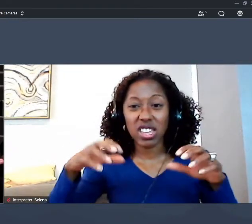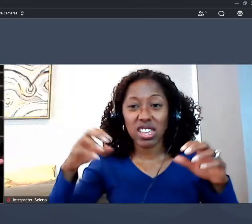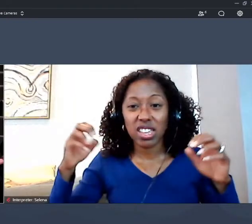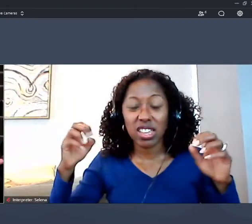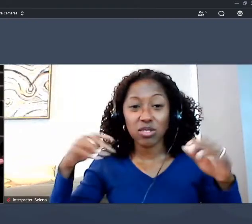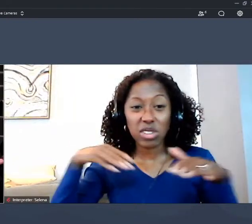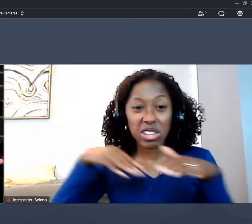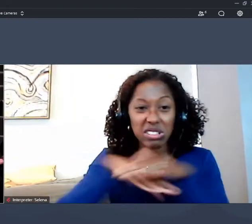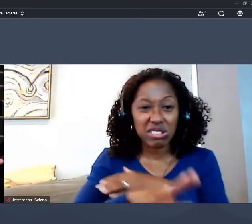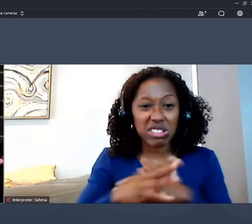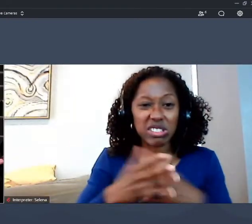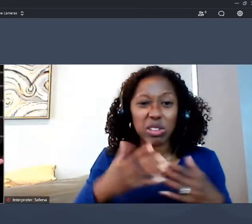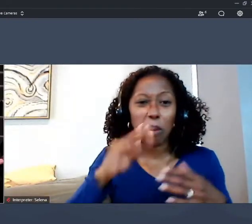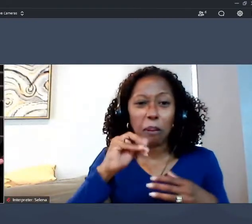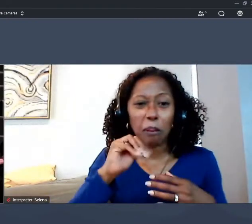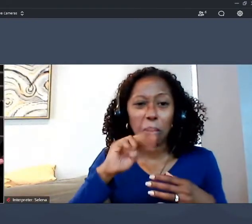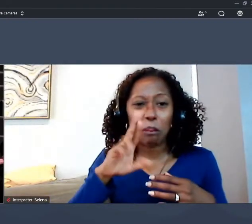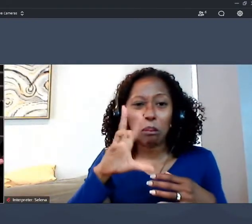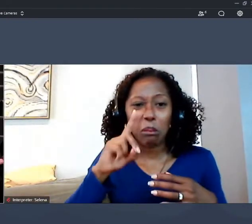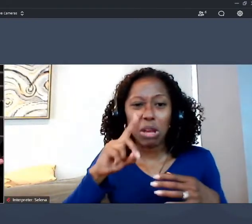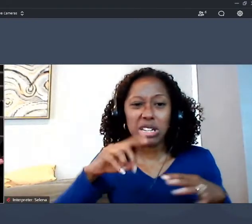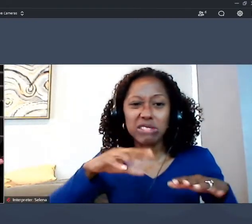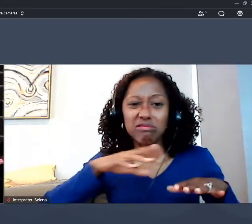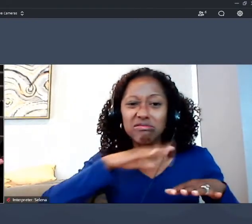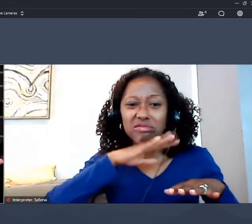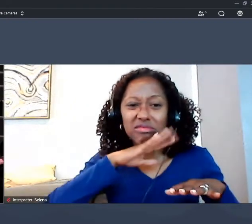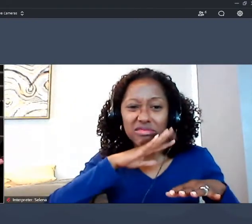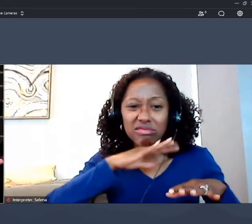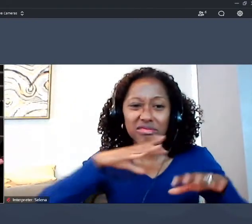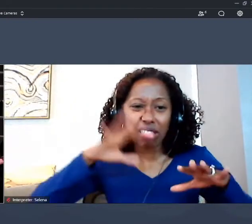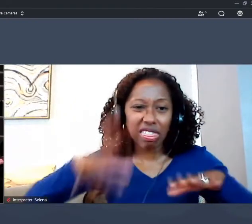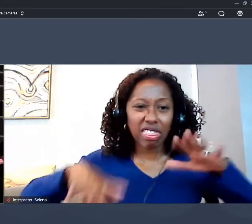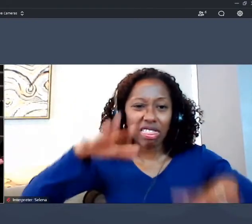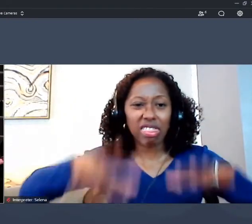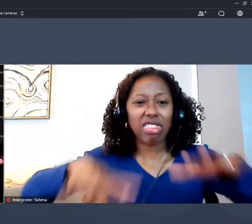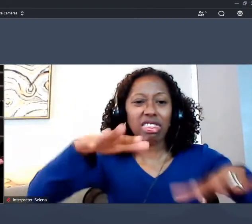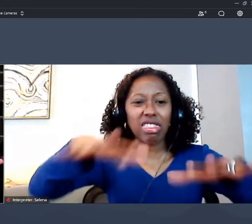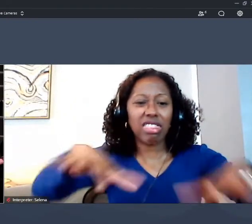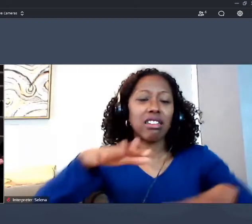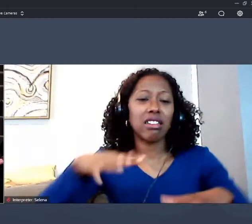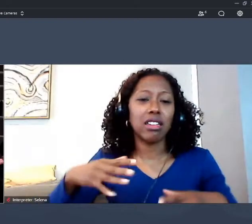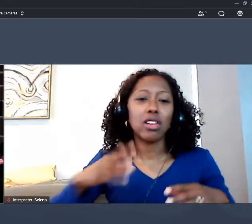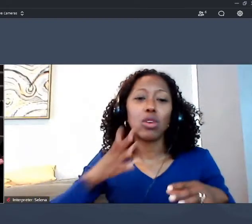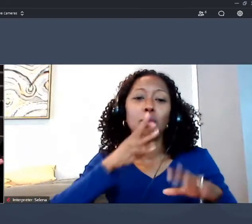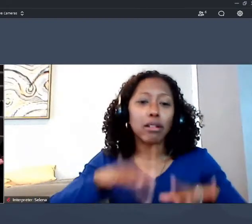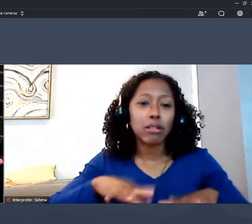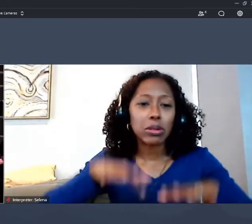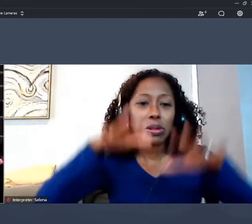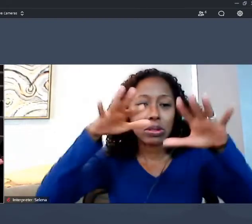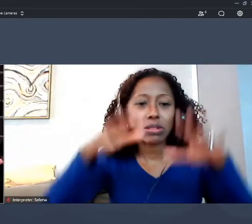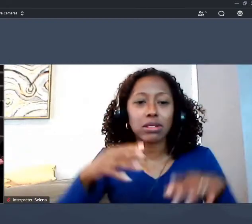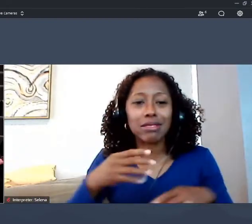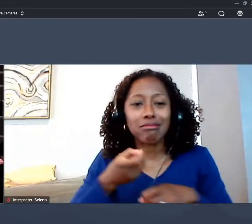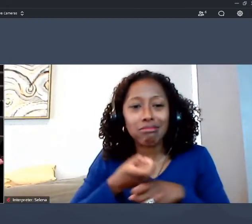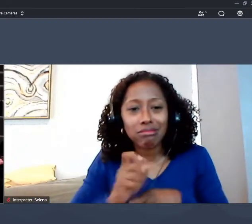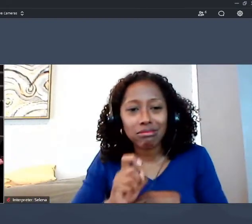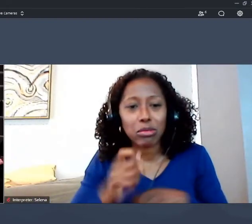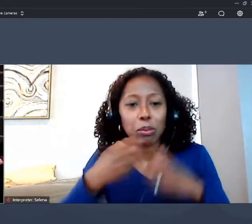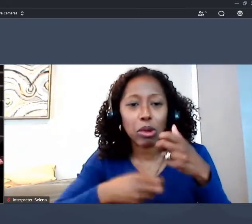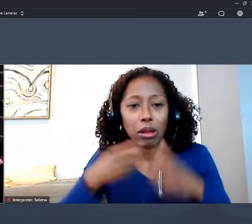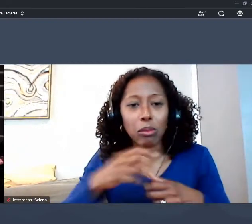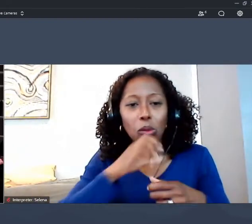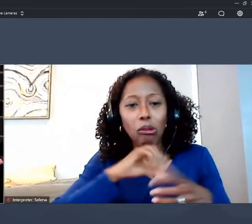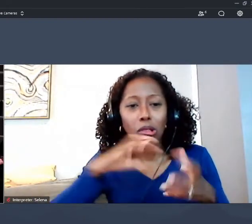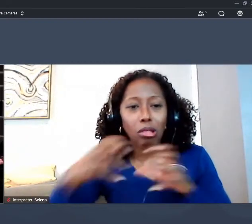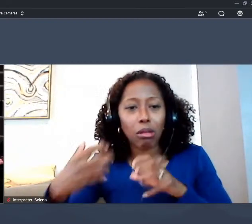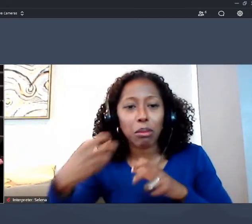with mud. It is a flooding problem. It's erosion problem. So this will fix that problem, make a